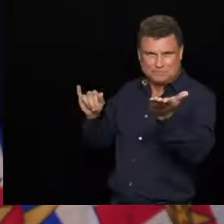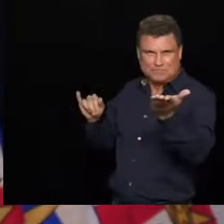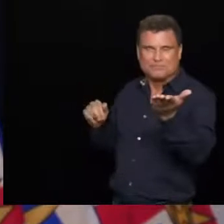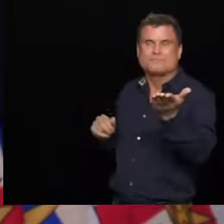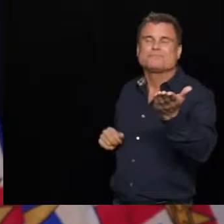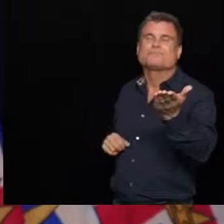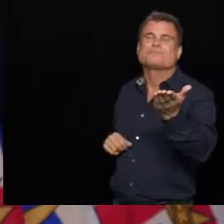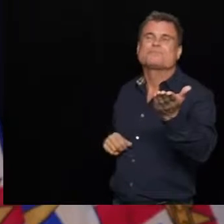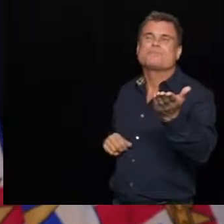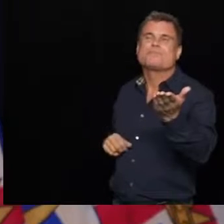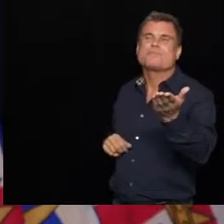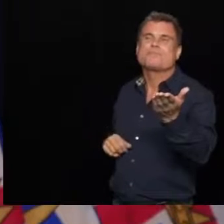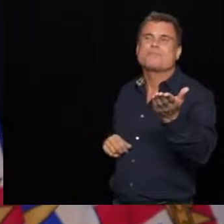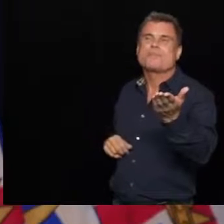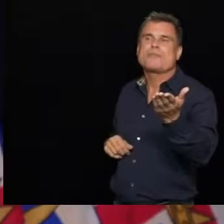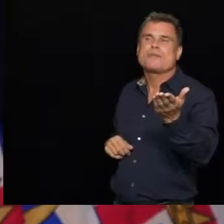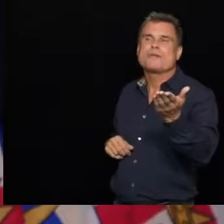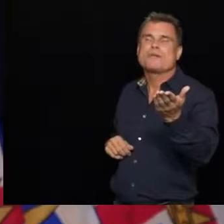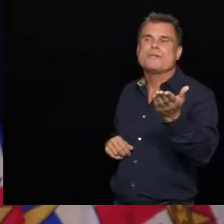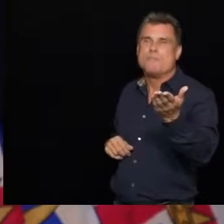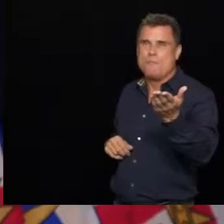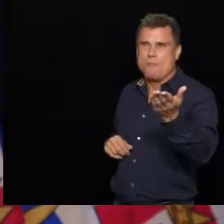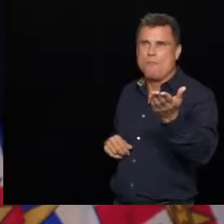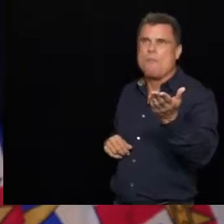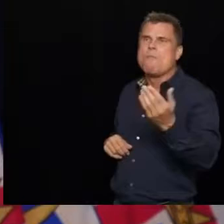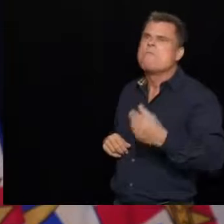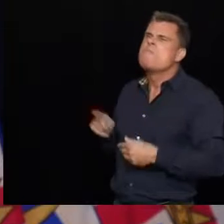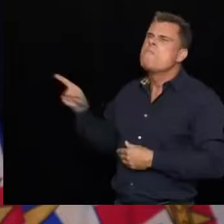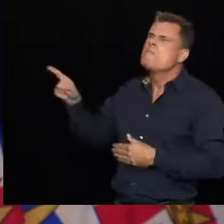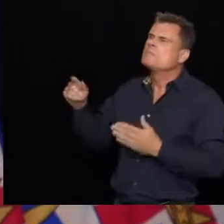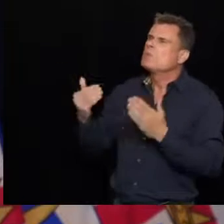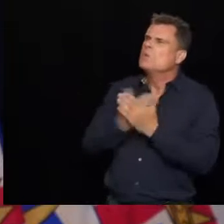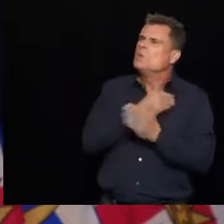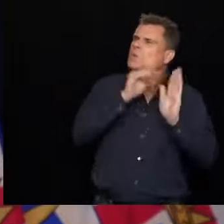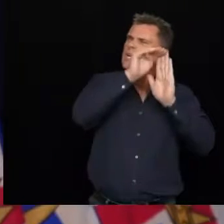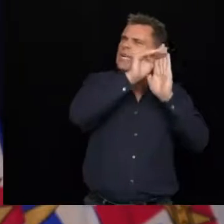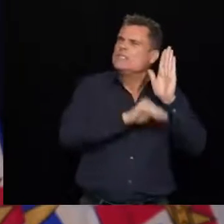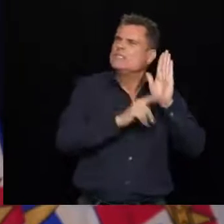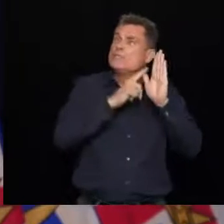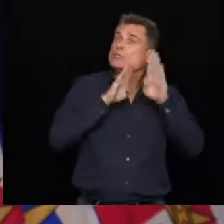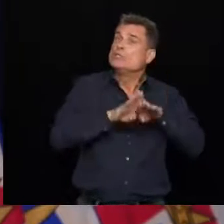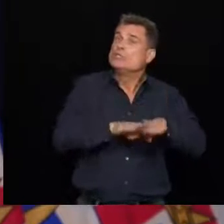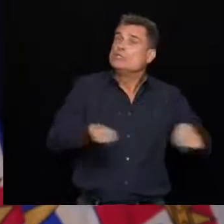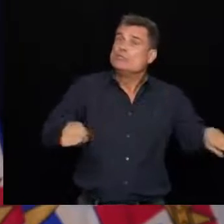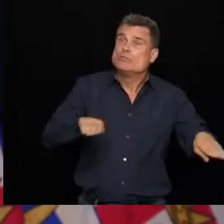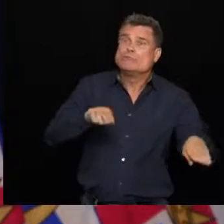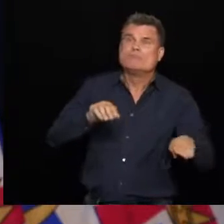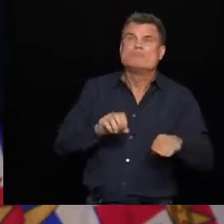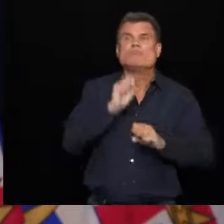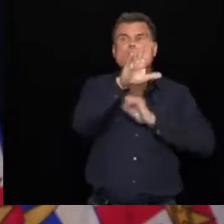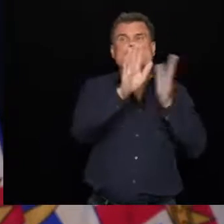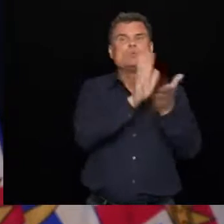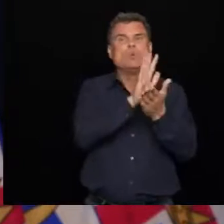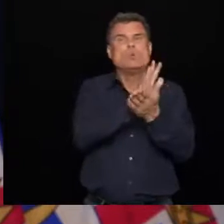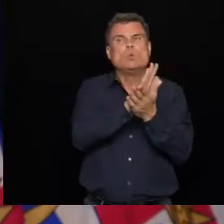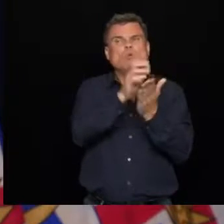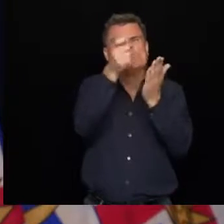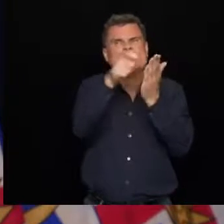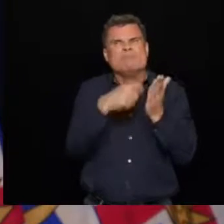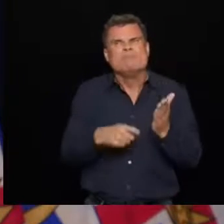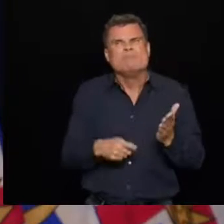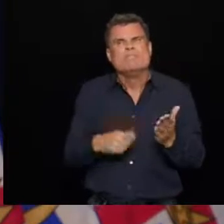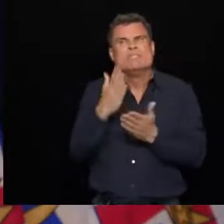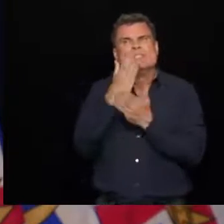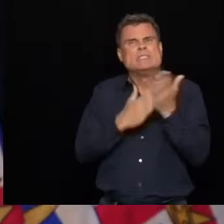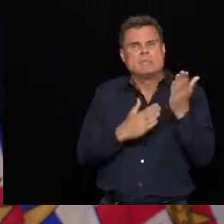their kids to school, and it's removed several symptoms that have been there all along. It says students can stay home if they have fever, chills, cough, etc. But if a child